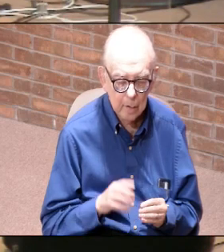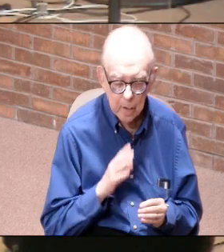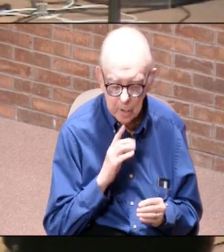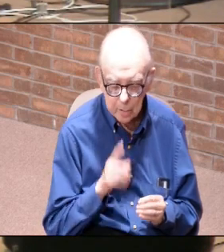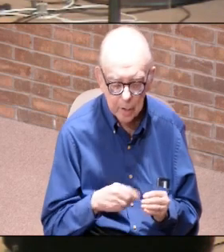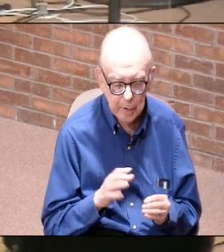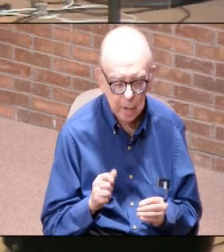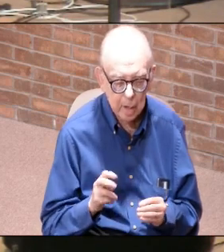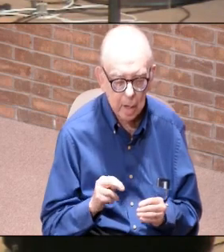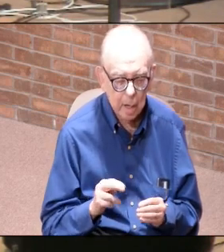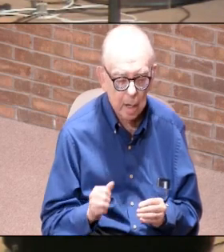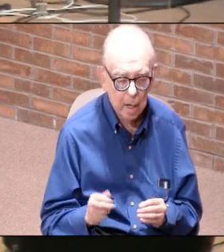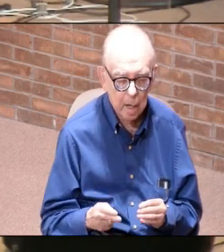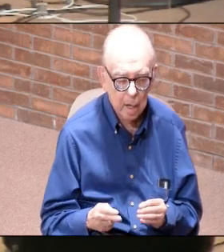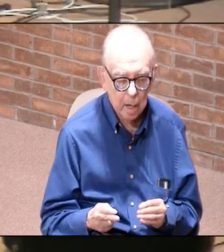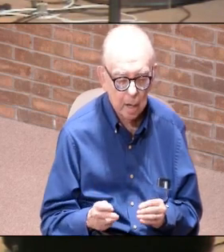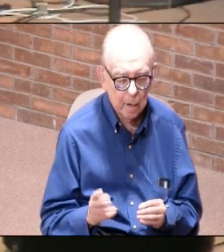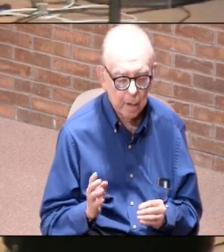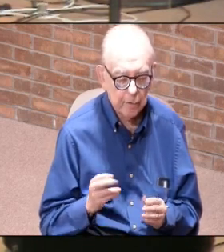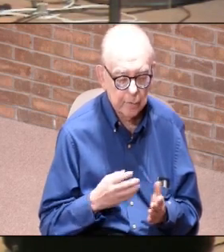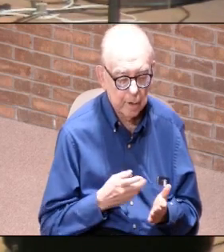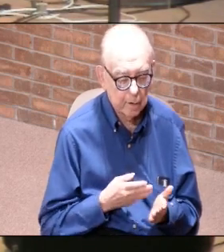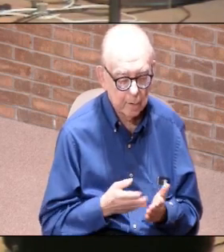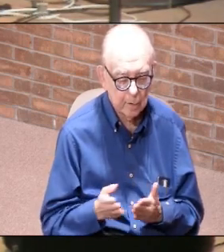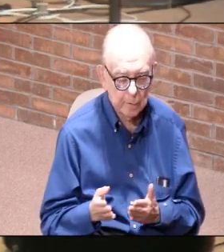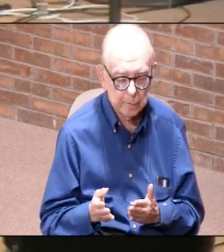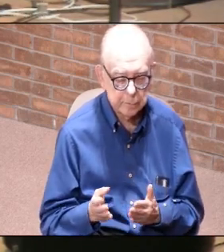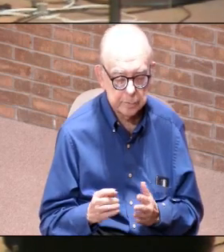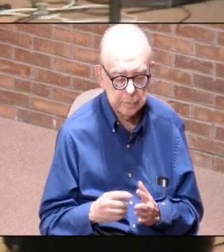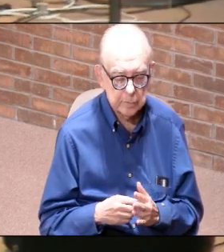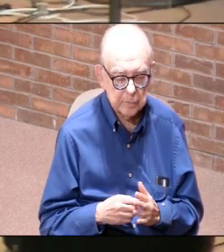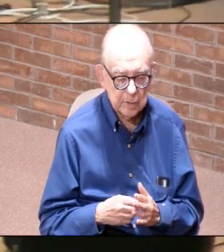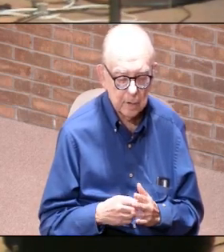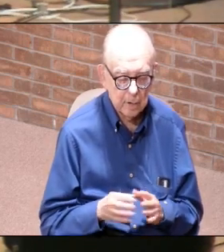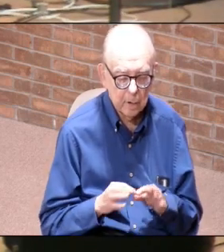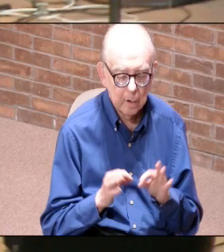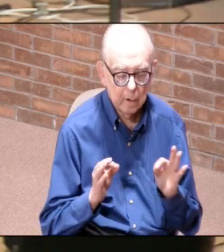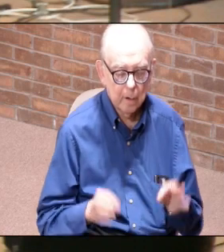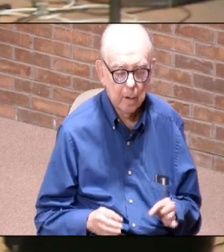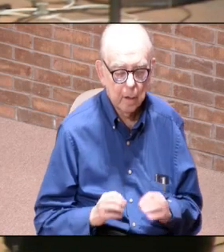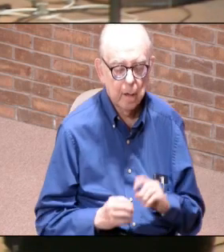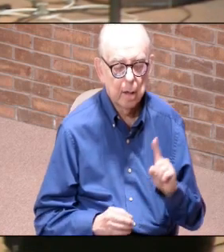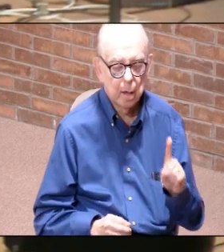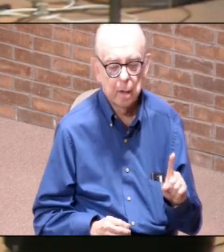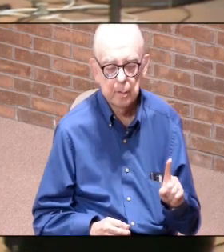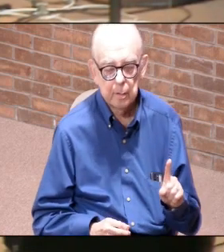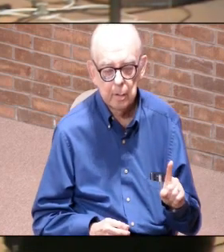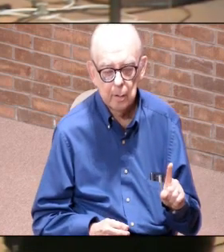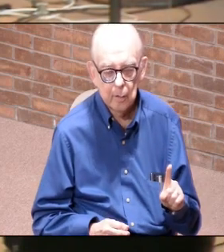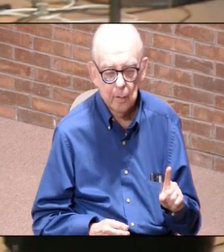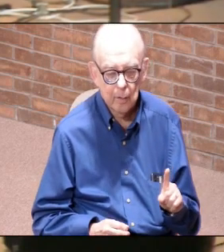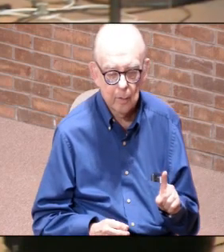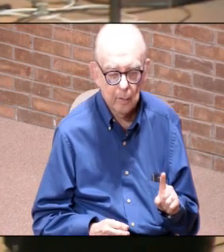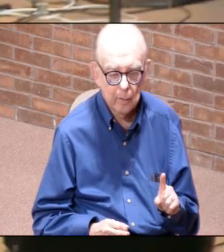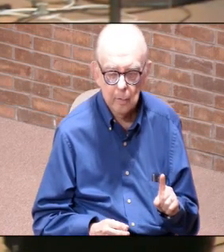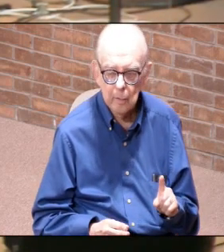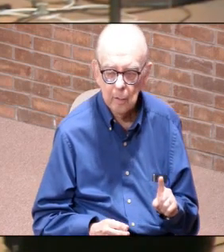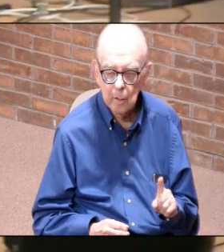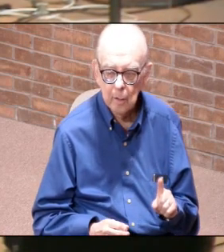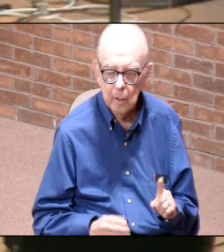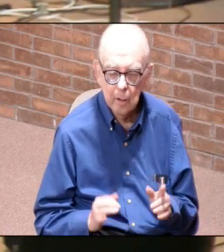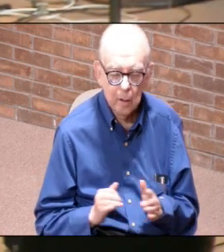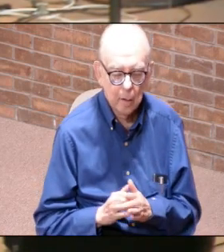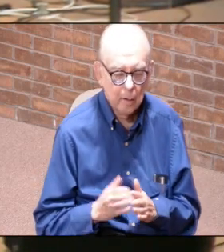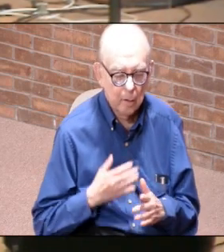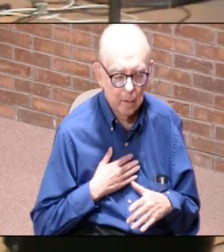we're going to talk about him. And so as we go through here, we'll start in our outline, because number one on there is this,